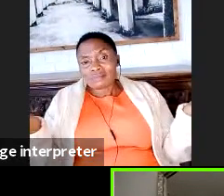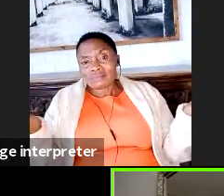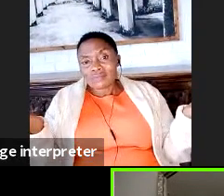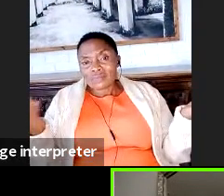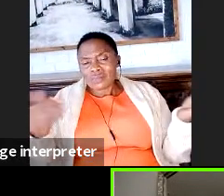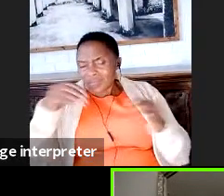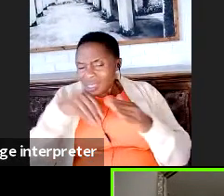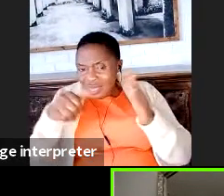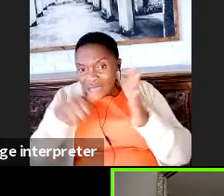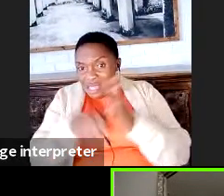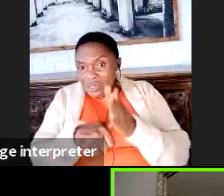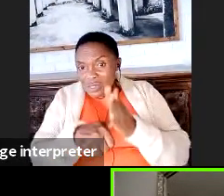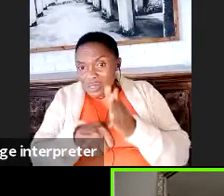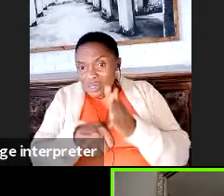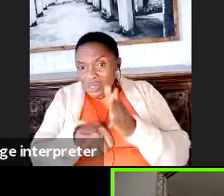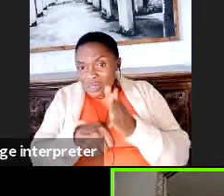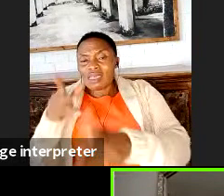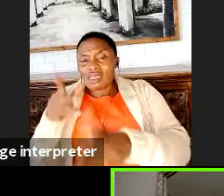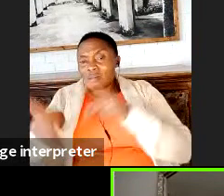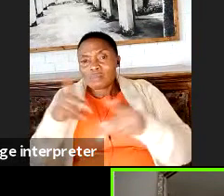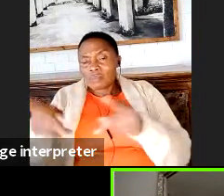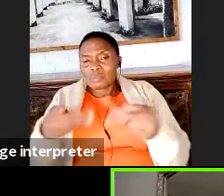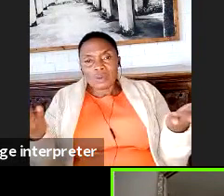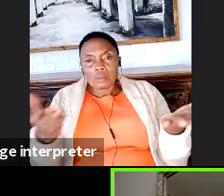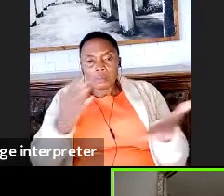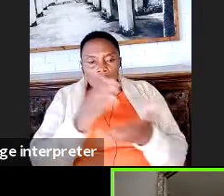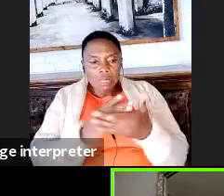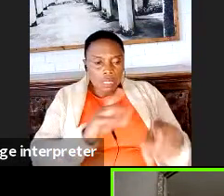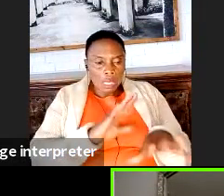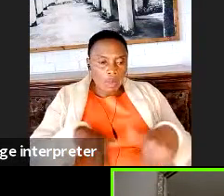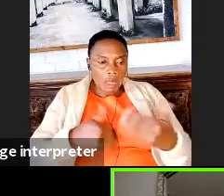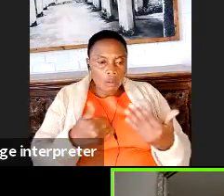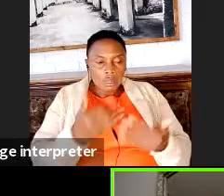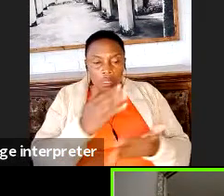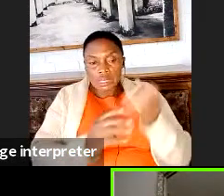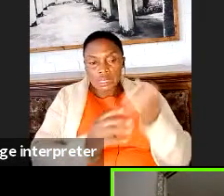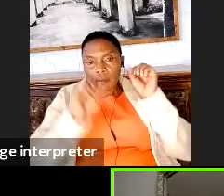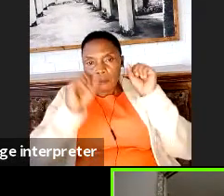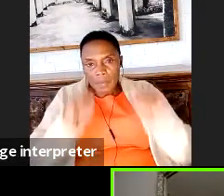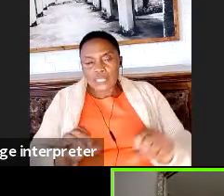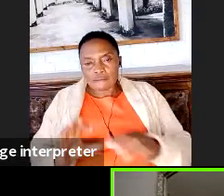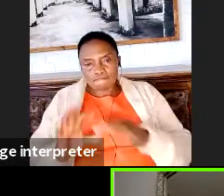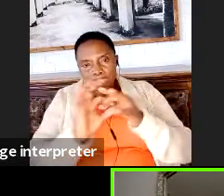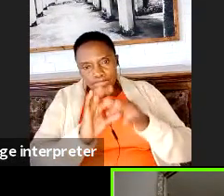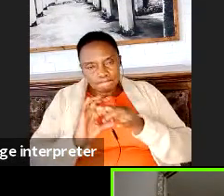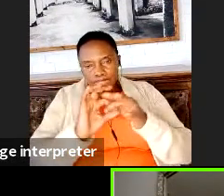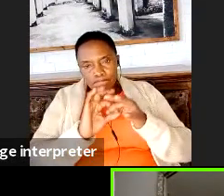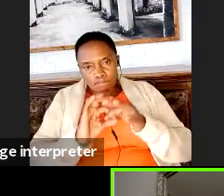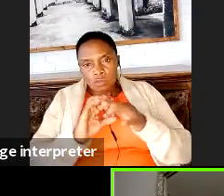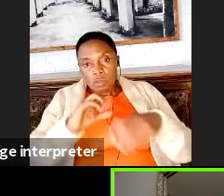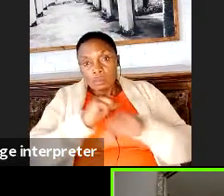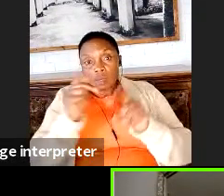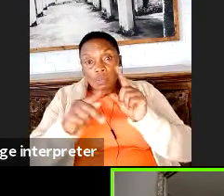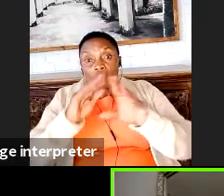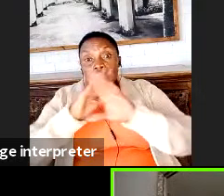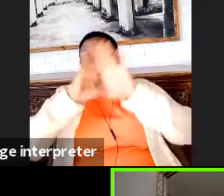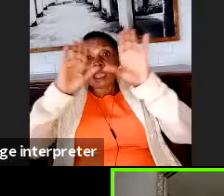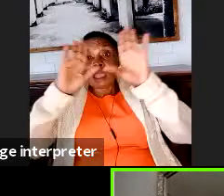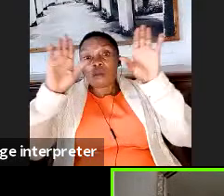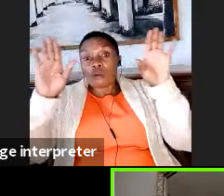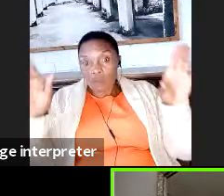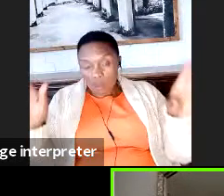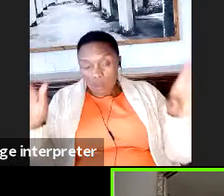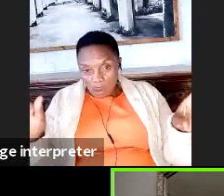issues that affect a specific country. And so hence the need to collaborate, hence there's a need to raise awareness, and then there's a need